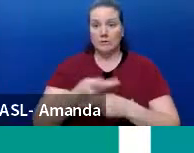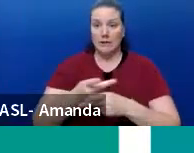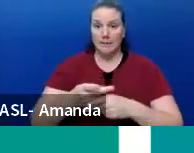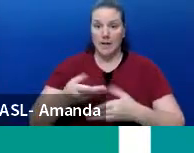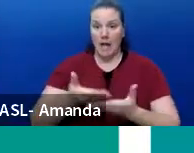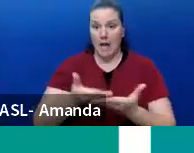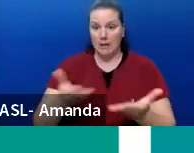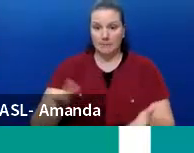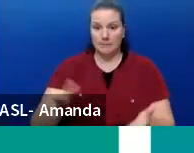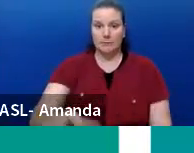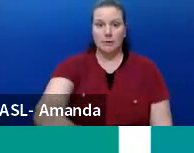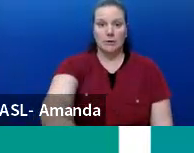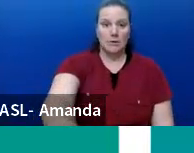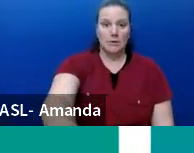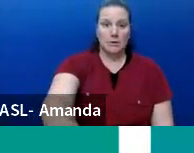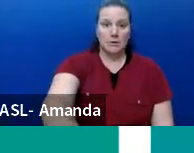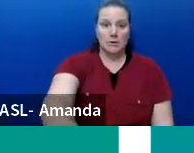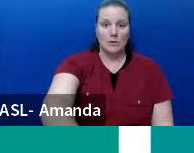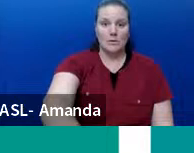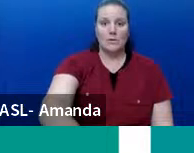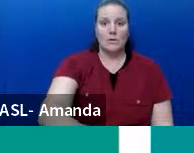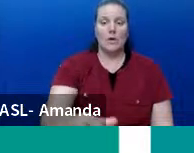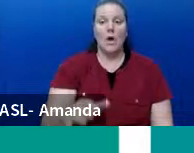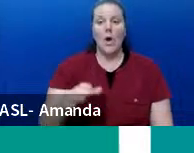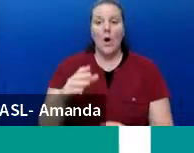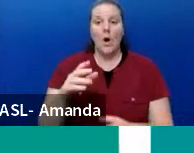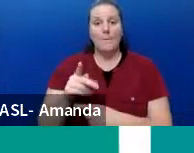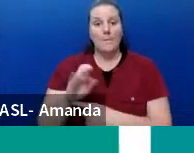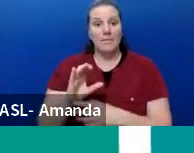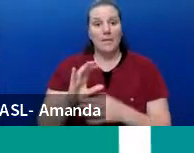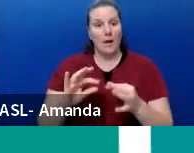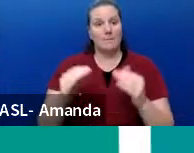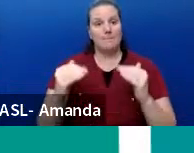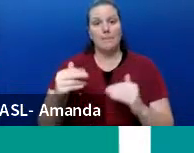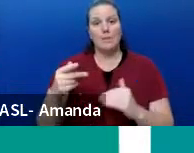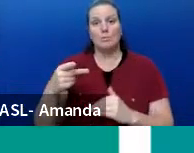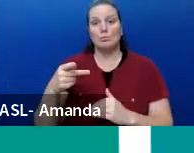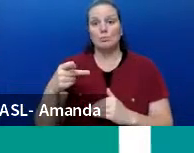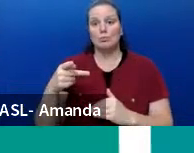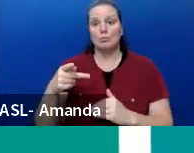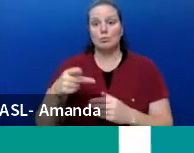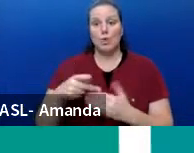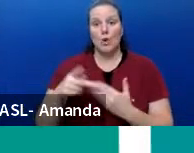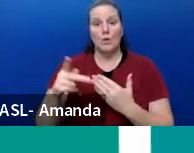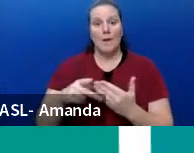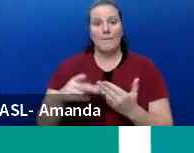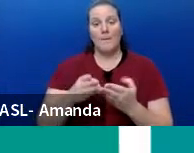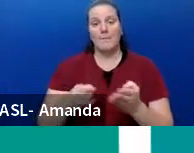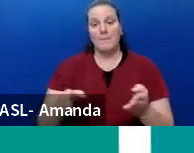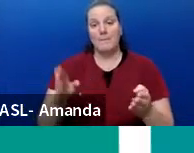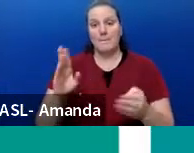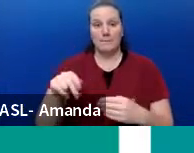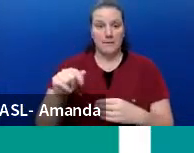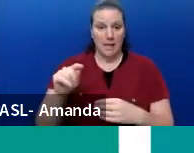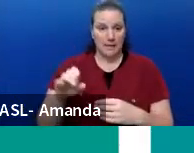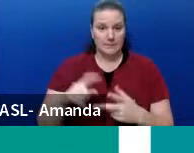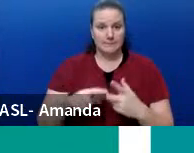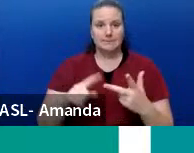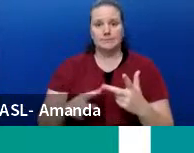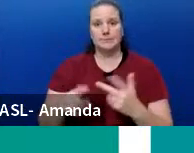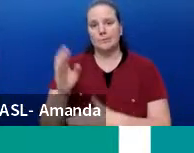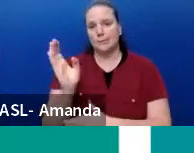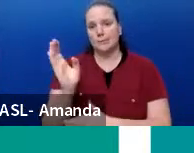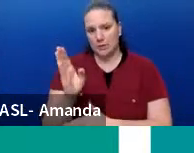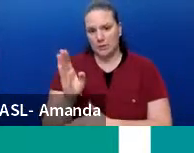We will have public comment. Then we will go to our program update. And then next, we'll dive into a